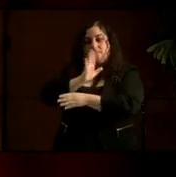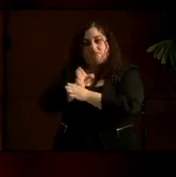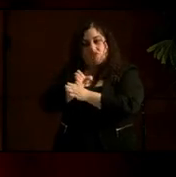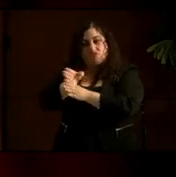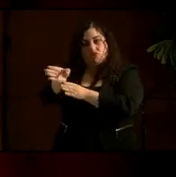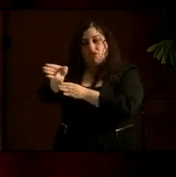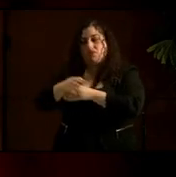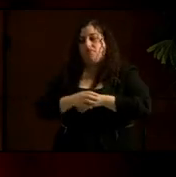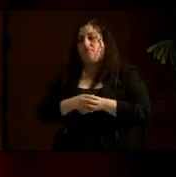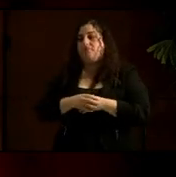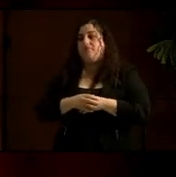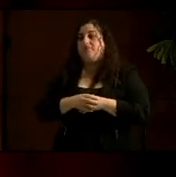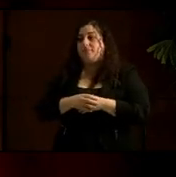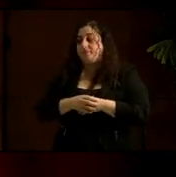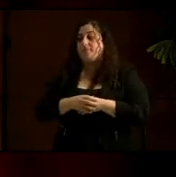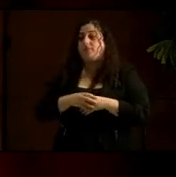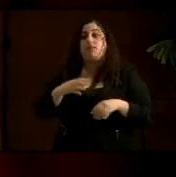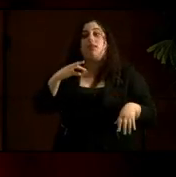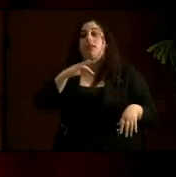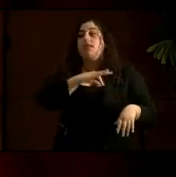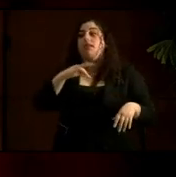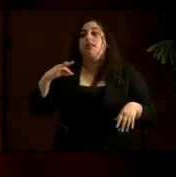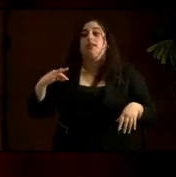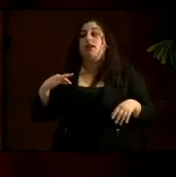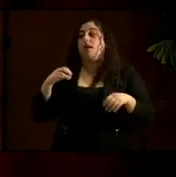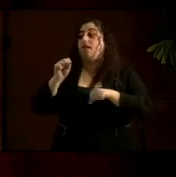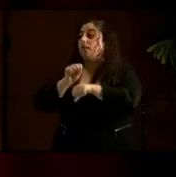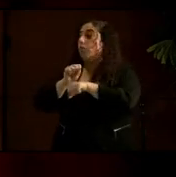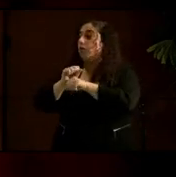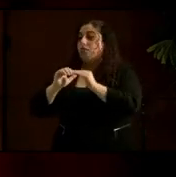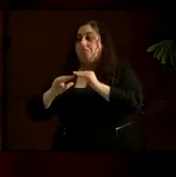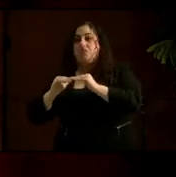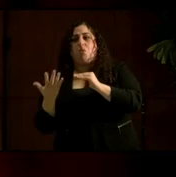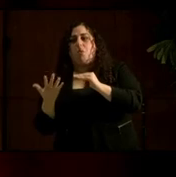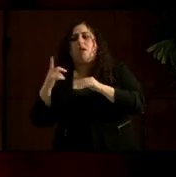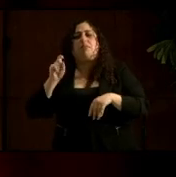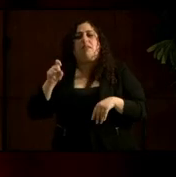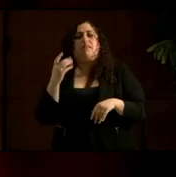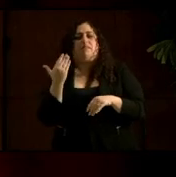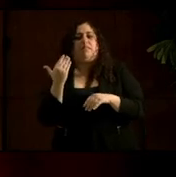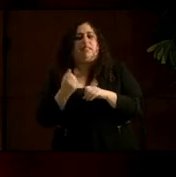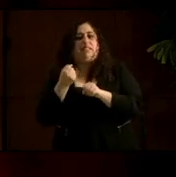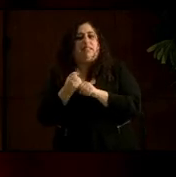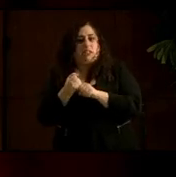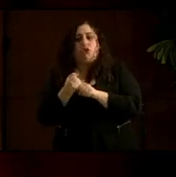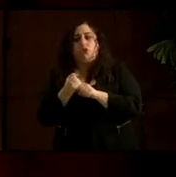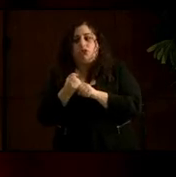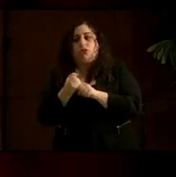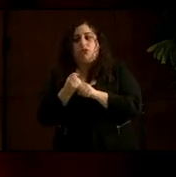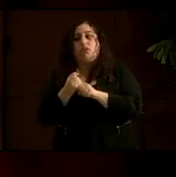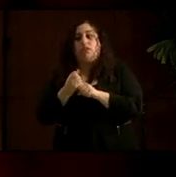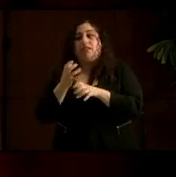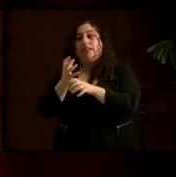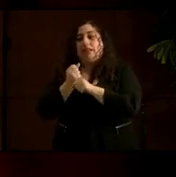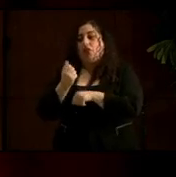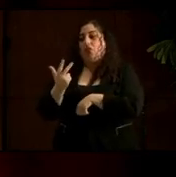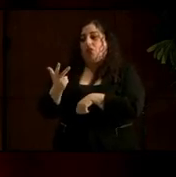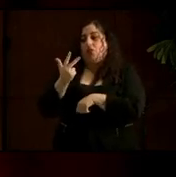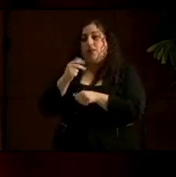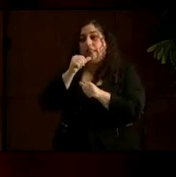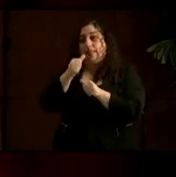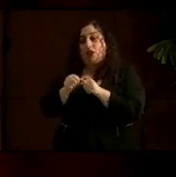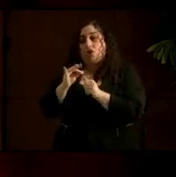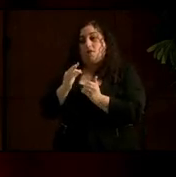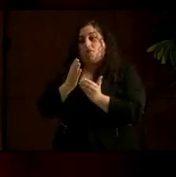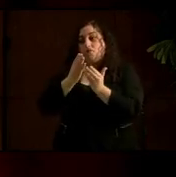have served the university for a minimum of 15 years and received at least 3 letters of recommendation to accompany the